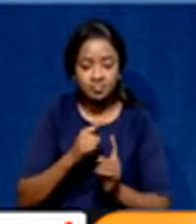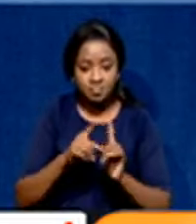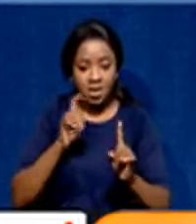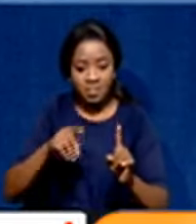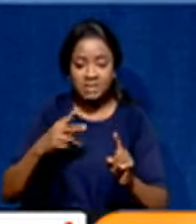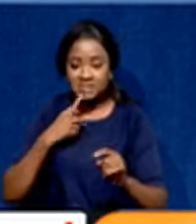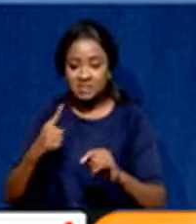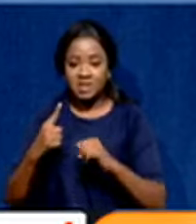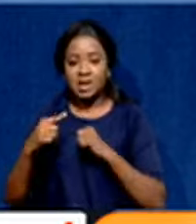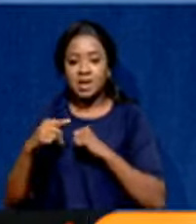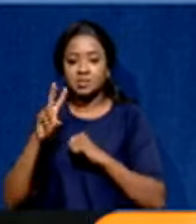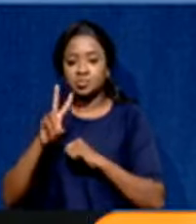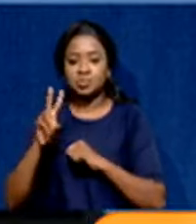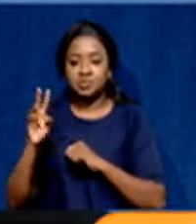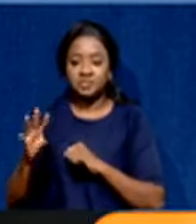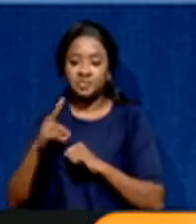734,000.